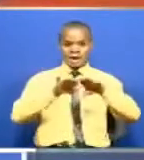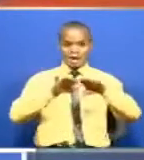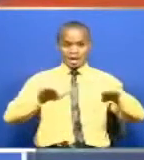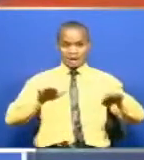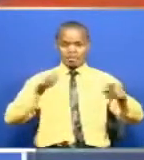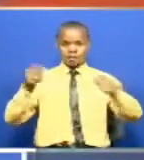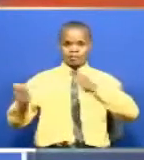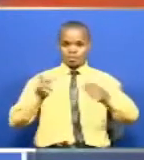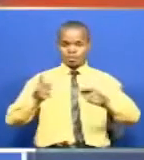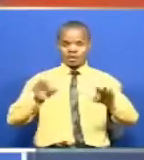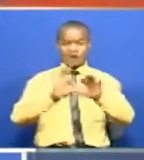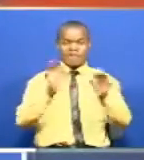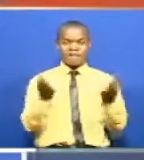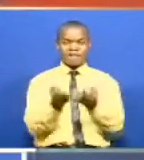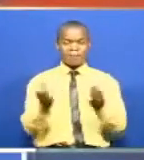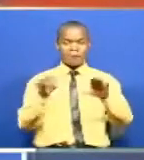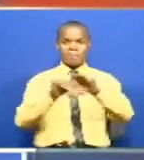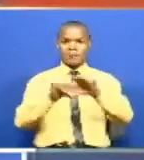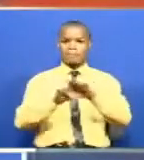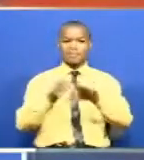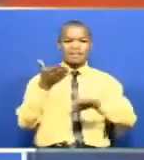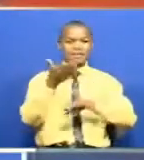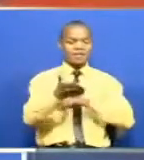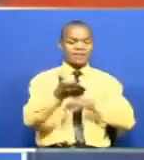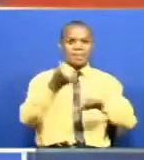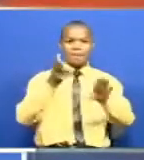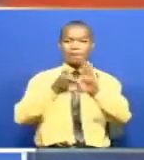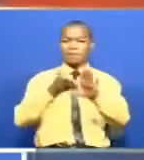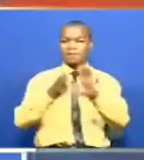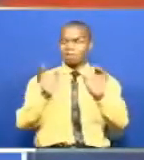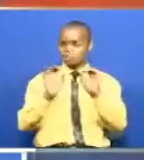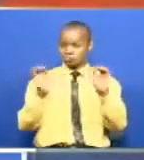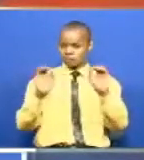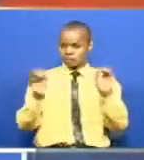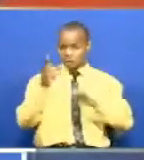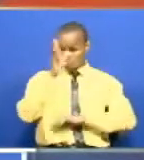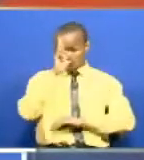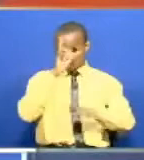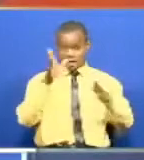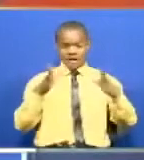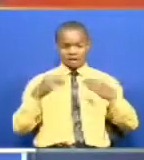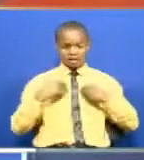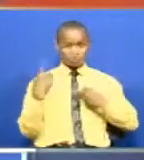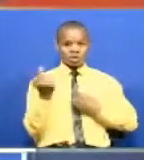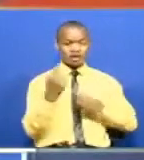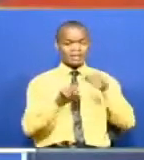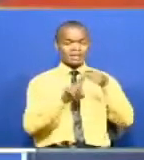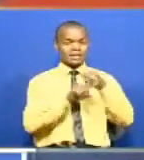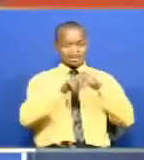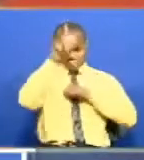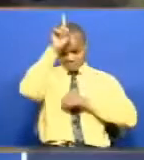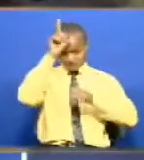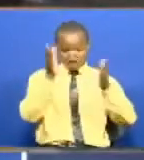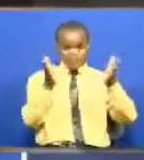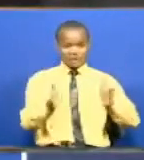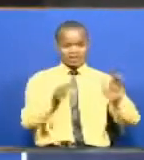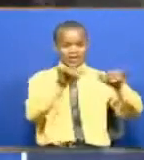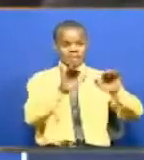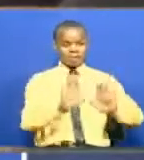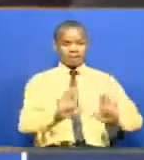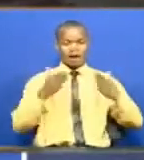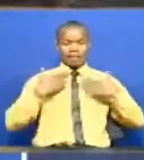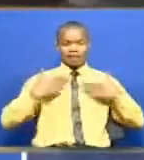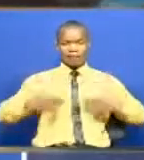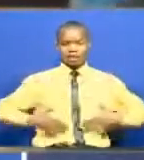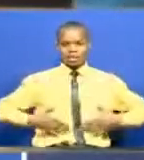family member was allowed to attend the funeral, with police allowing only six villagers to bury the bodies.